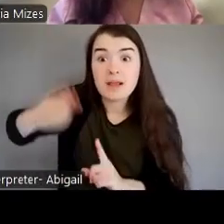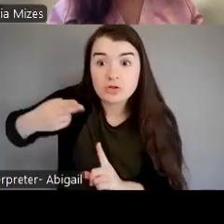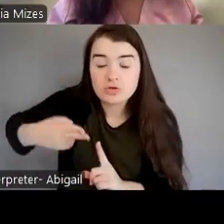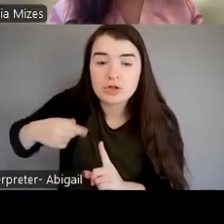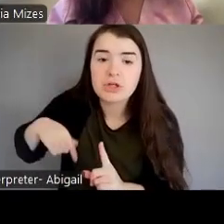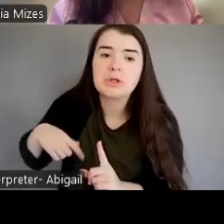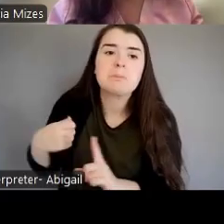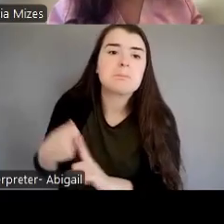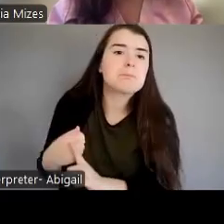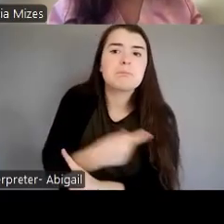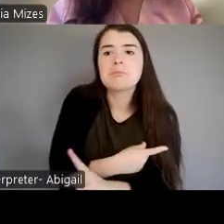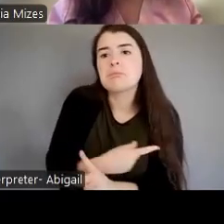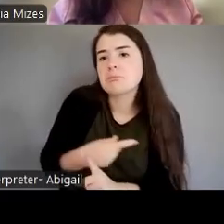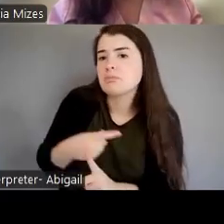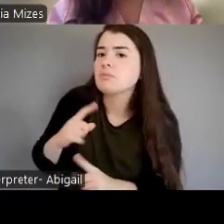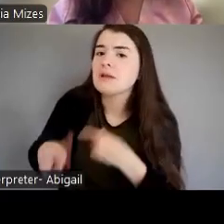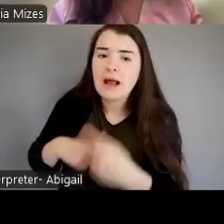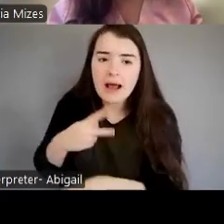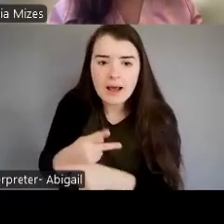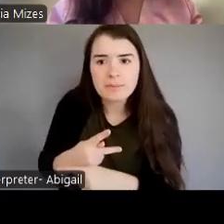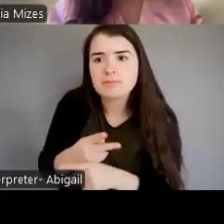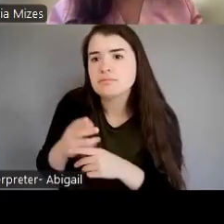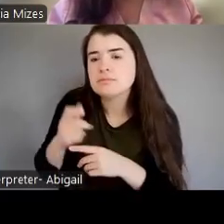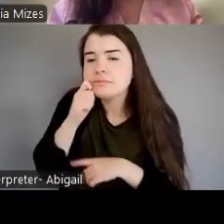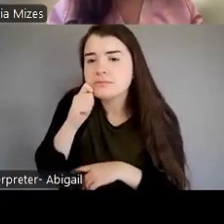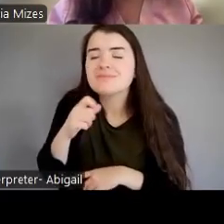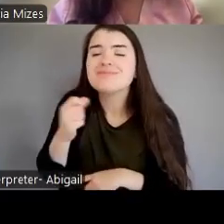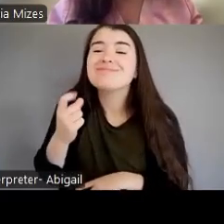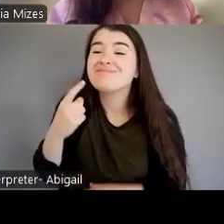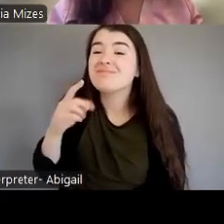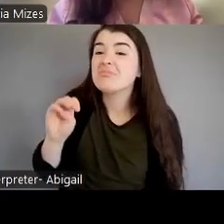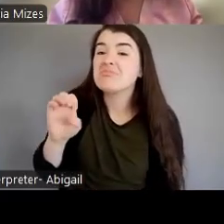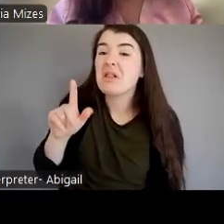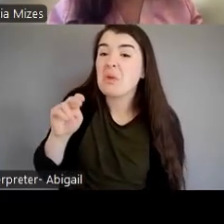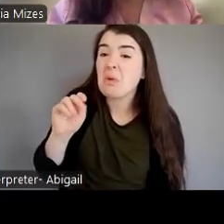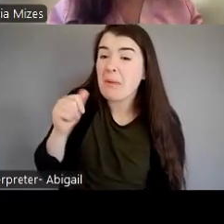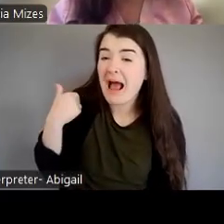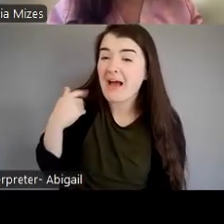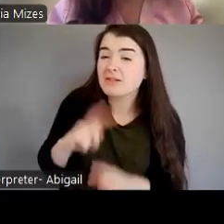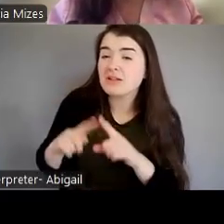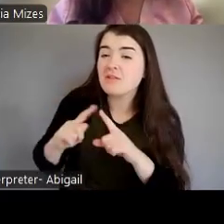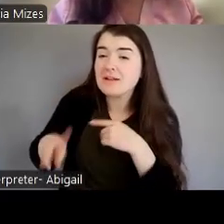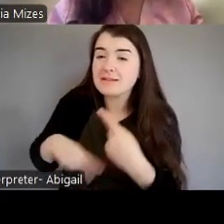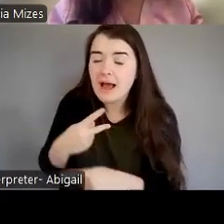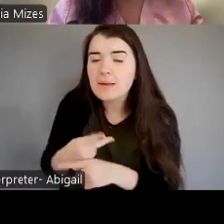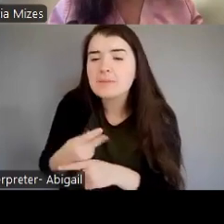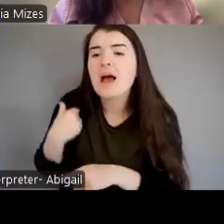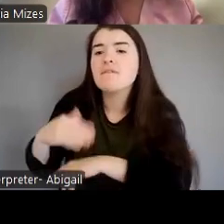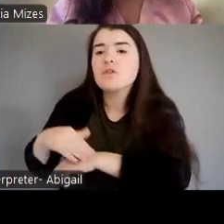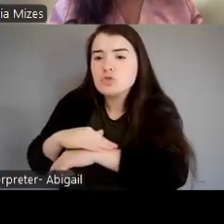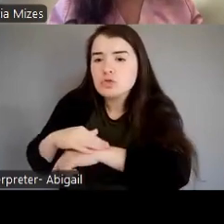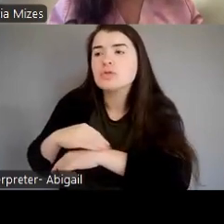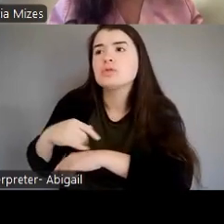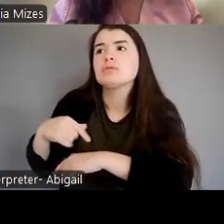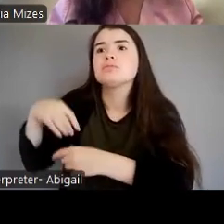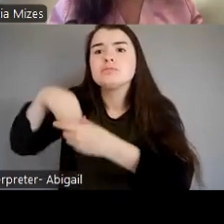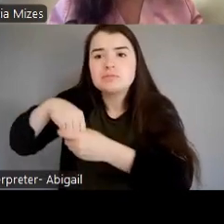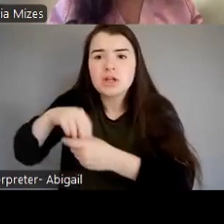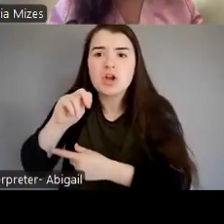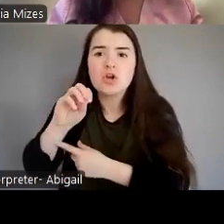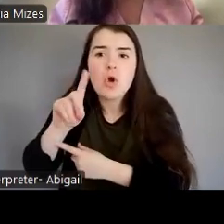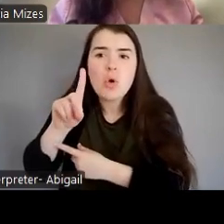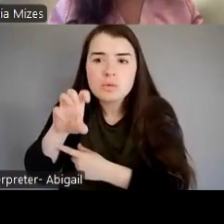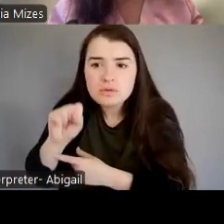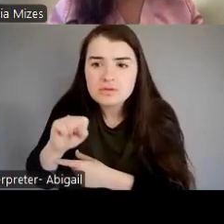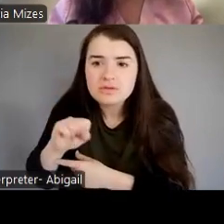With melanoma, there are several different types. So you think about the superficial spreading type, nodular, subtype,